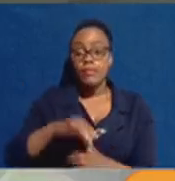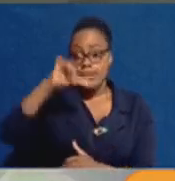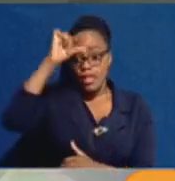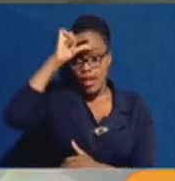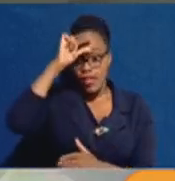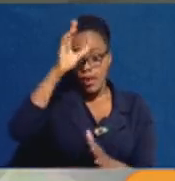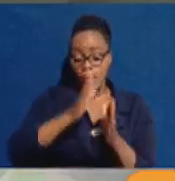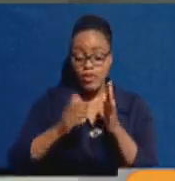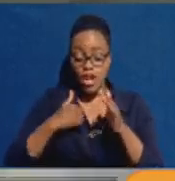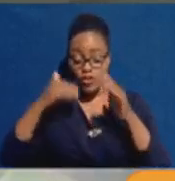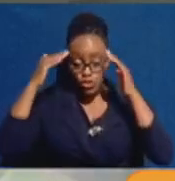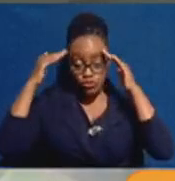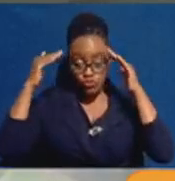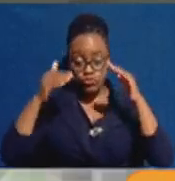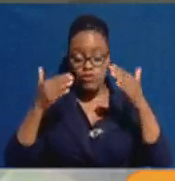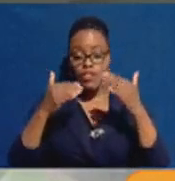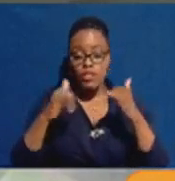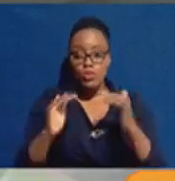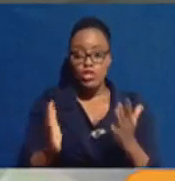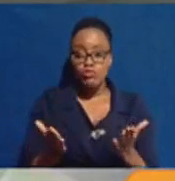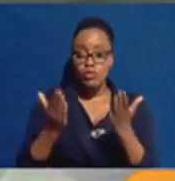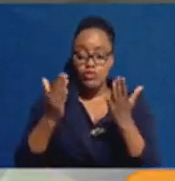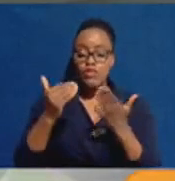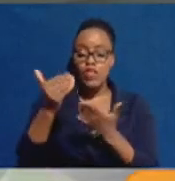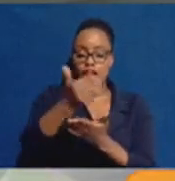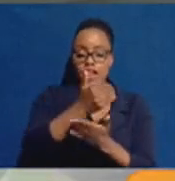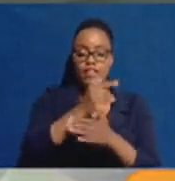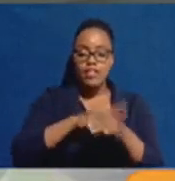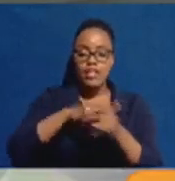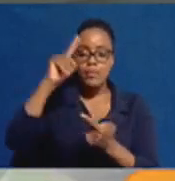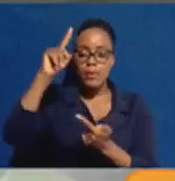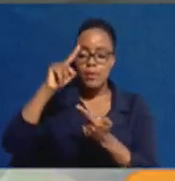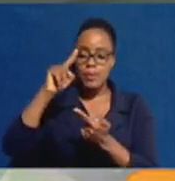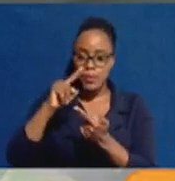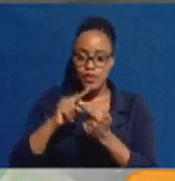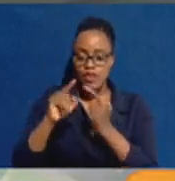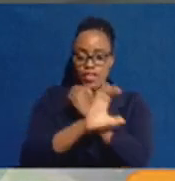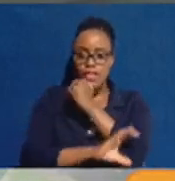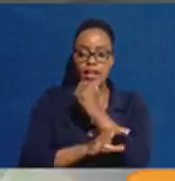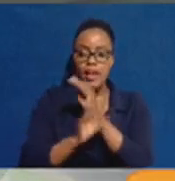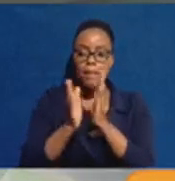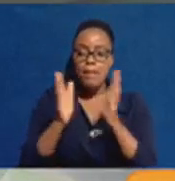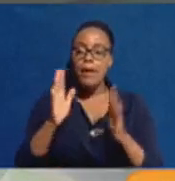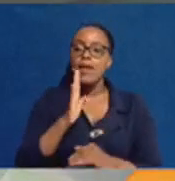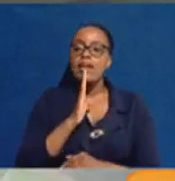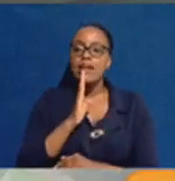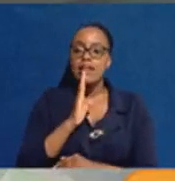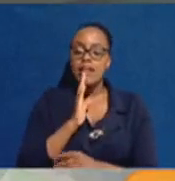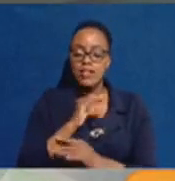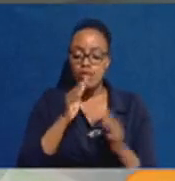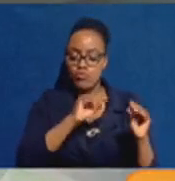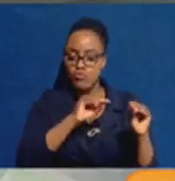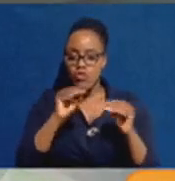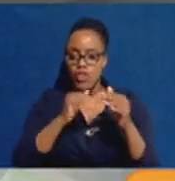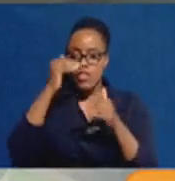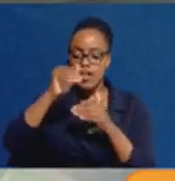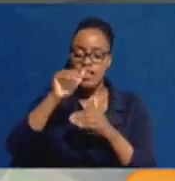And plans to focus more on improving revenues while reducing the country's public debt going into the